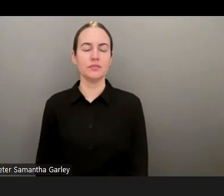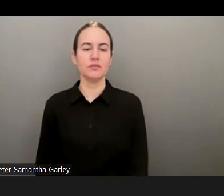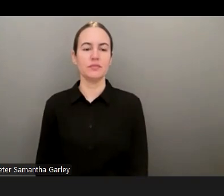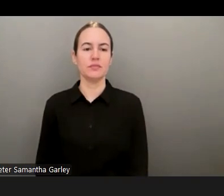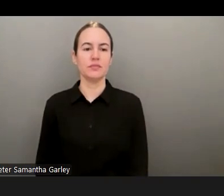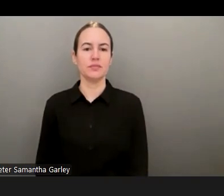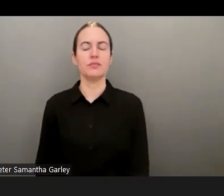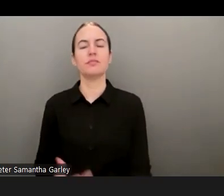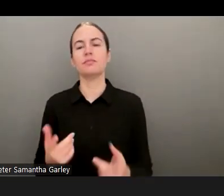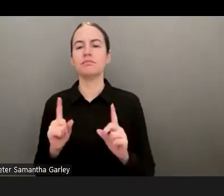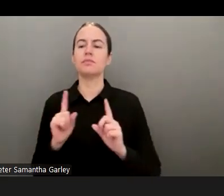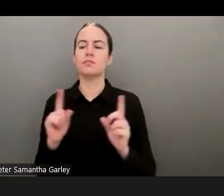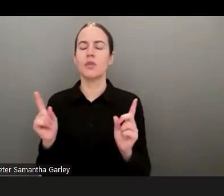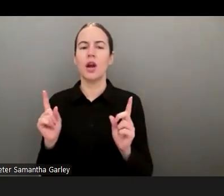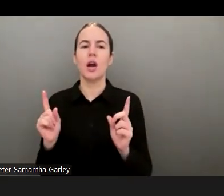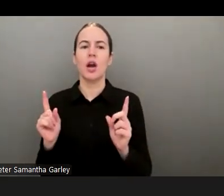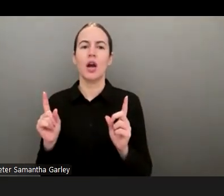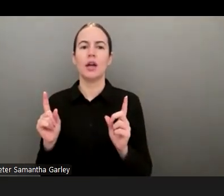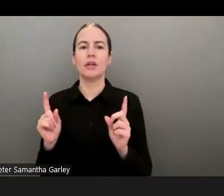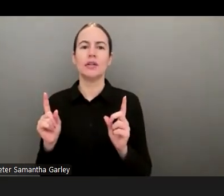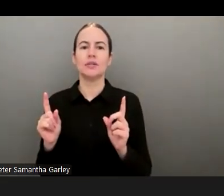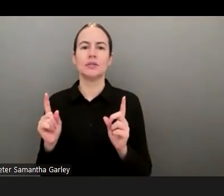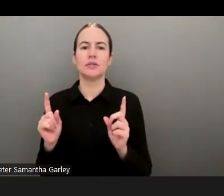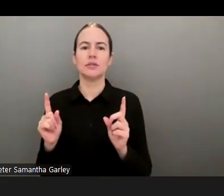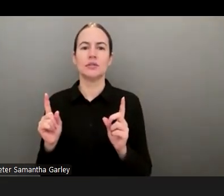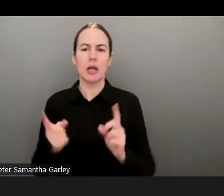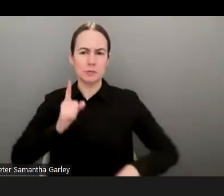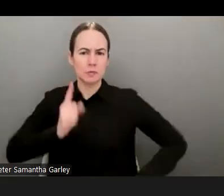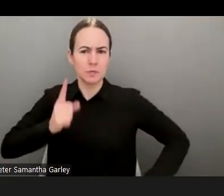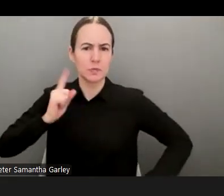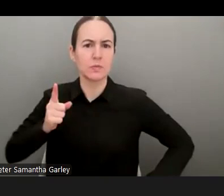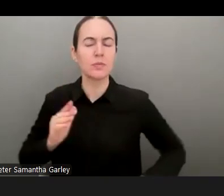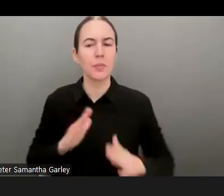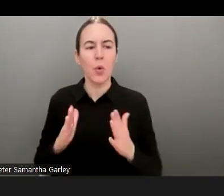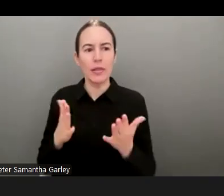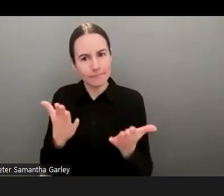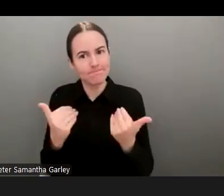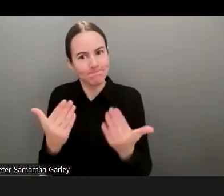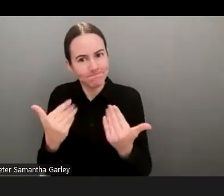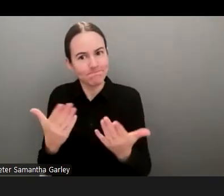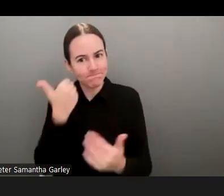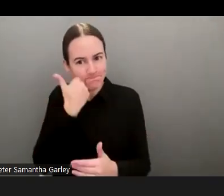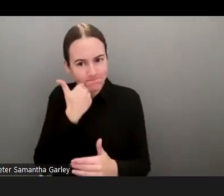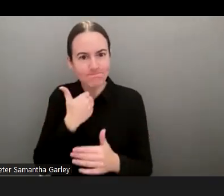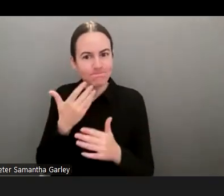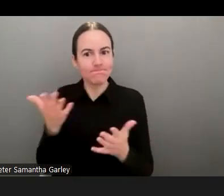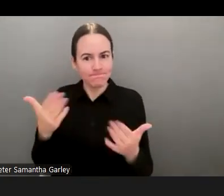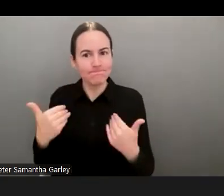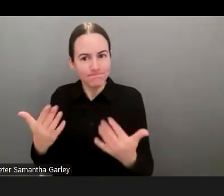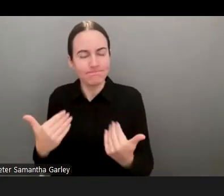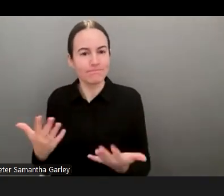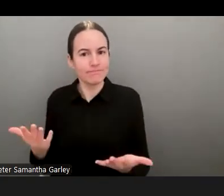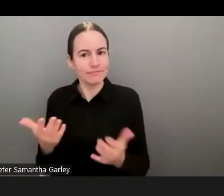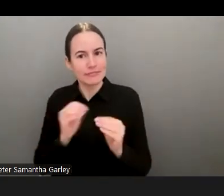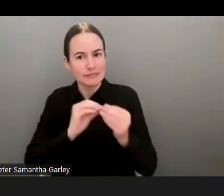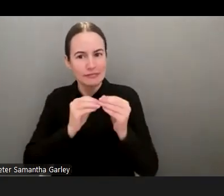as such, but they are coercive measures. So it's just our law